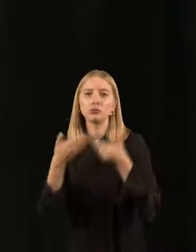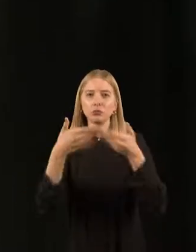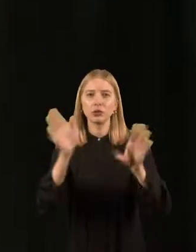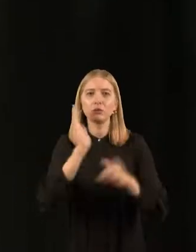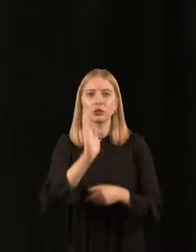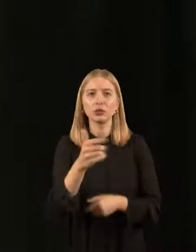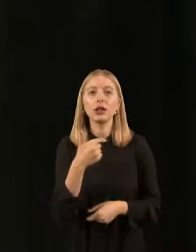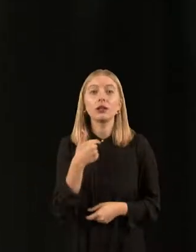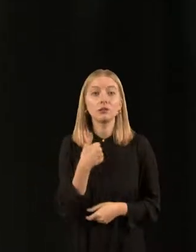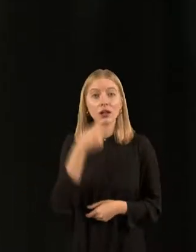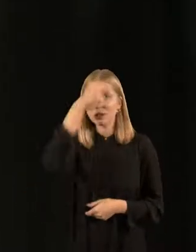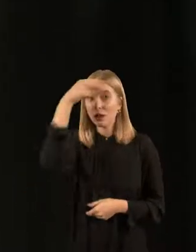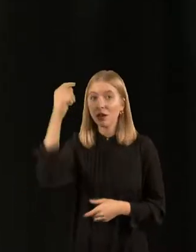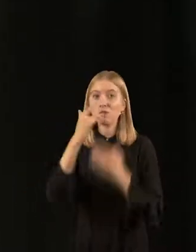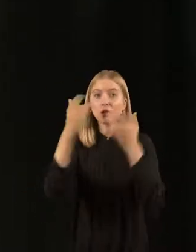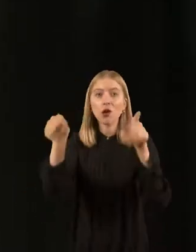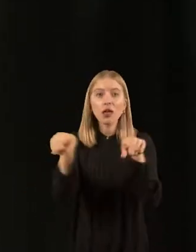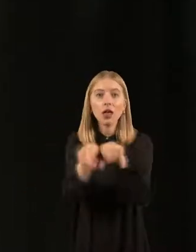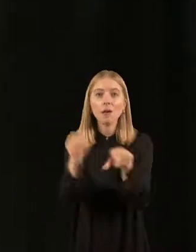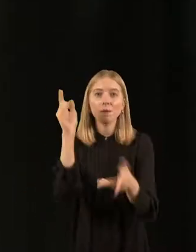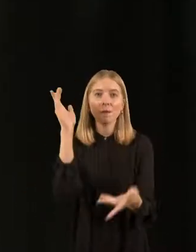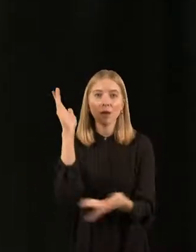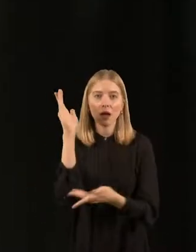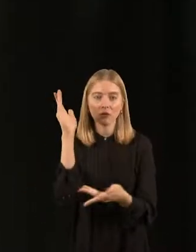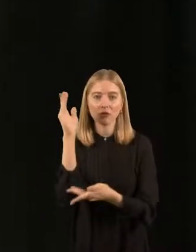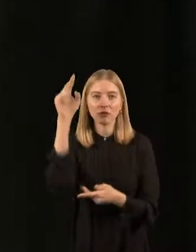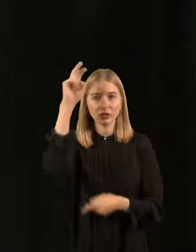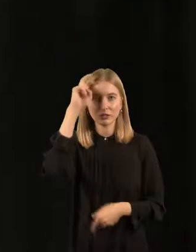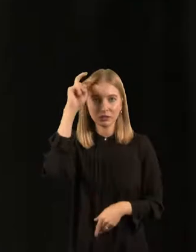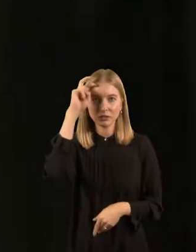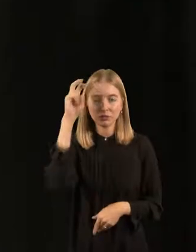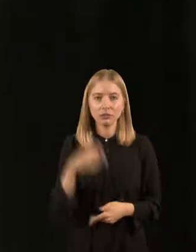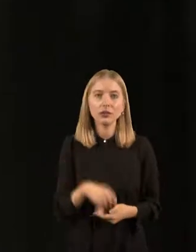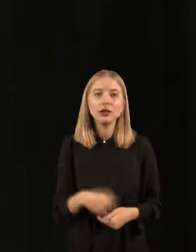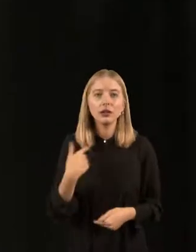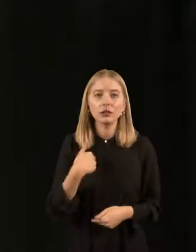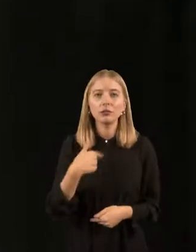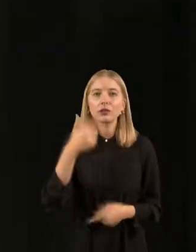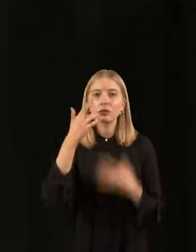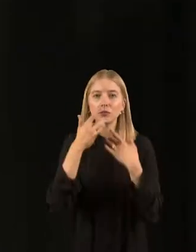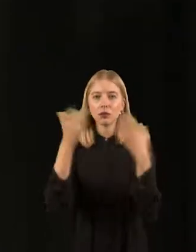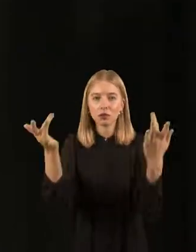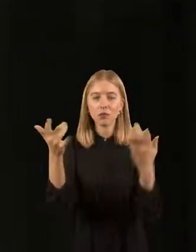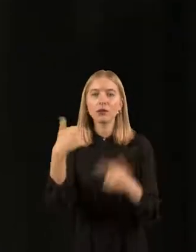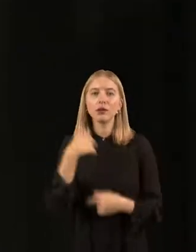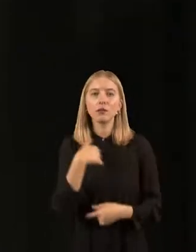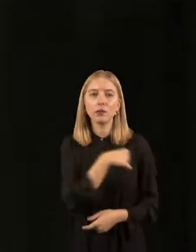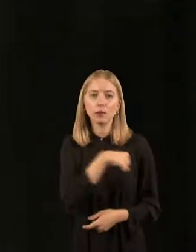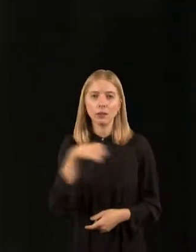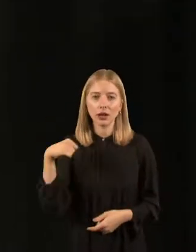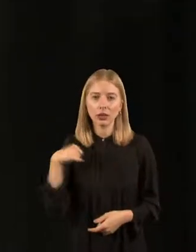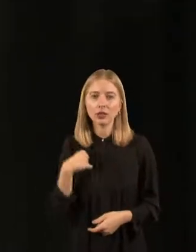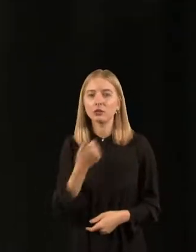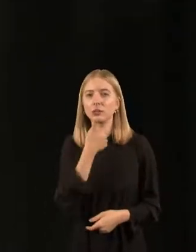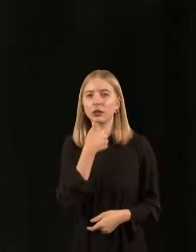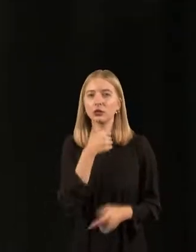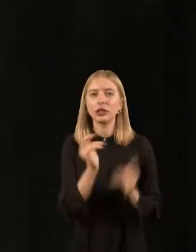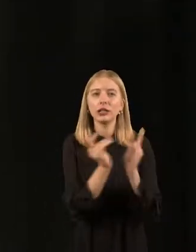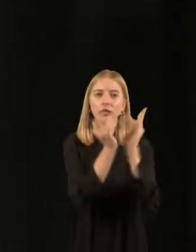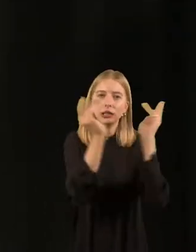Dubai very soon, and it will represent Lithuania as a country that